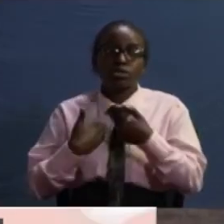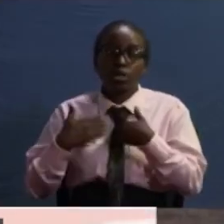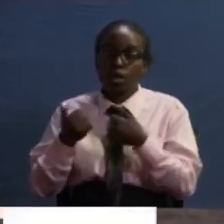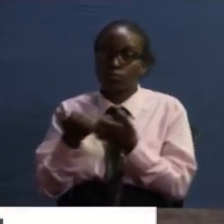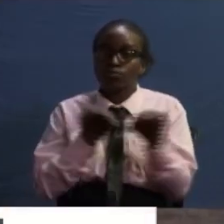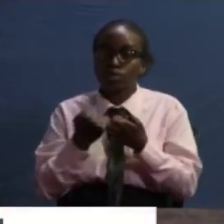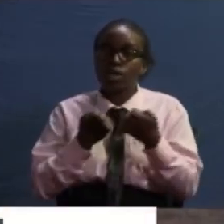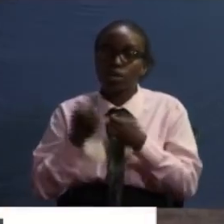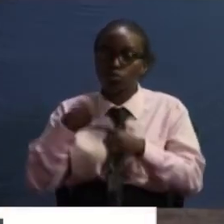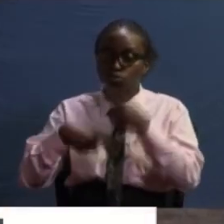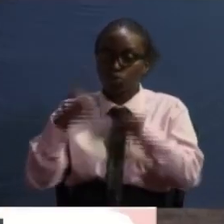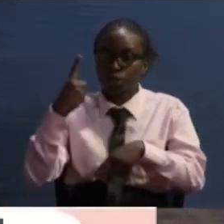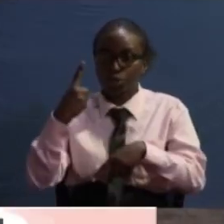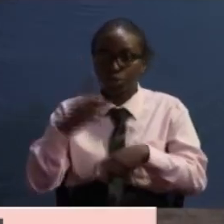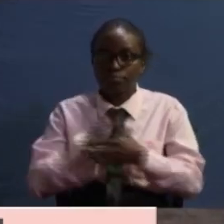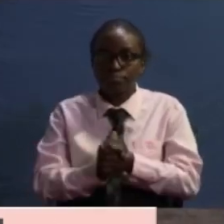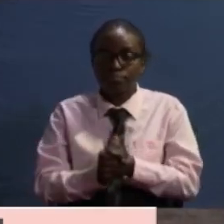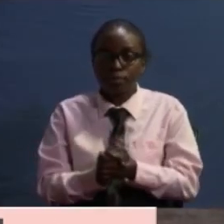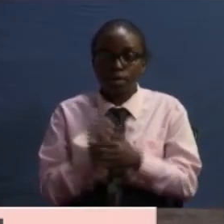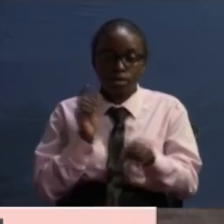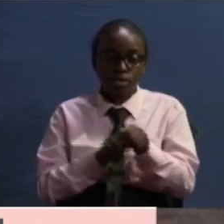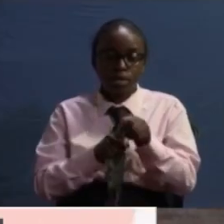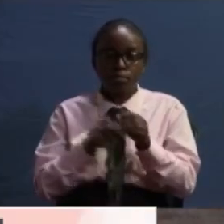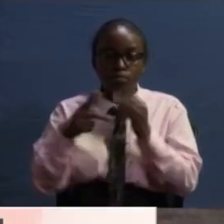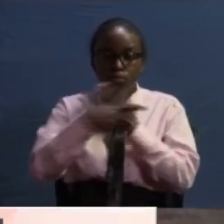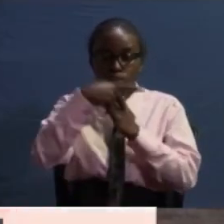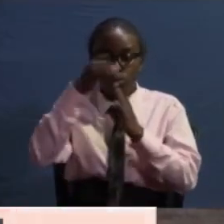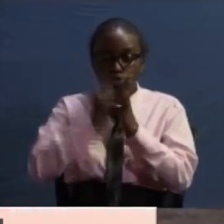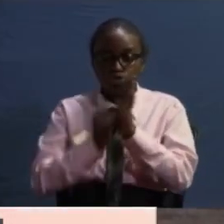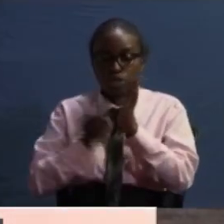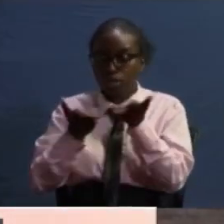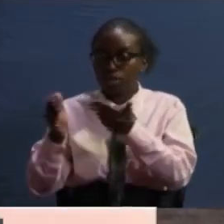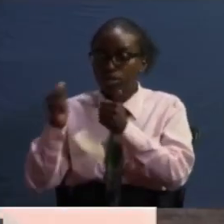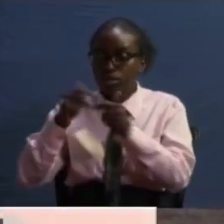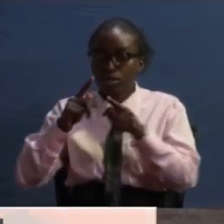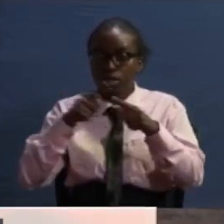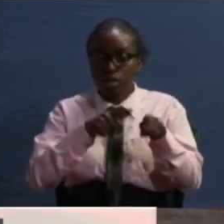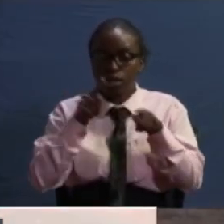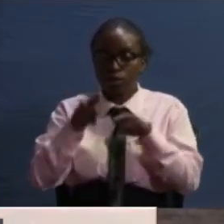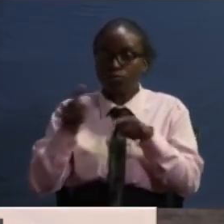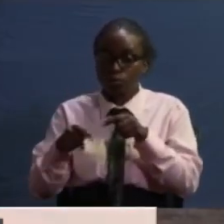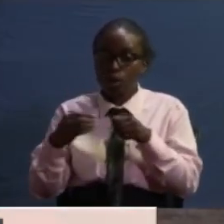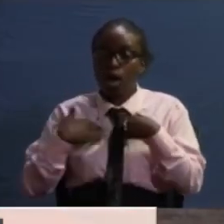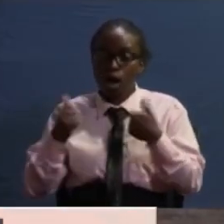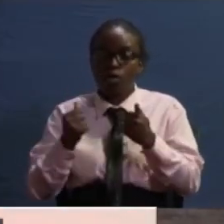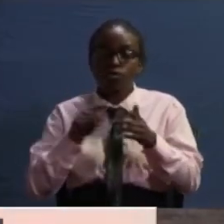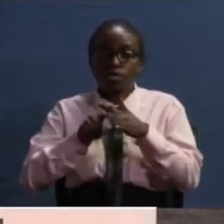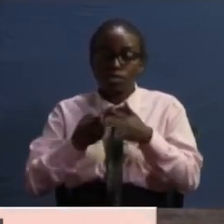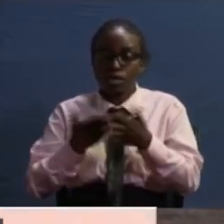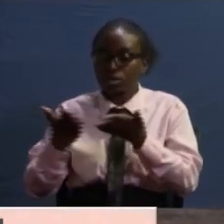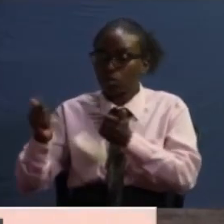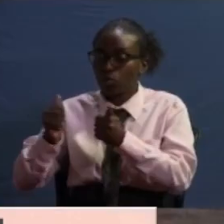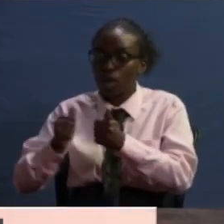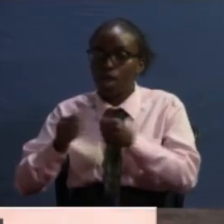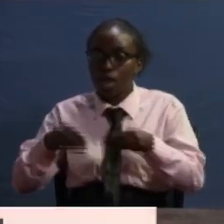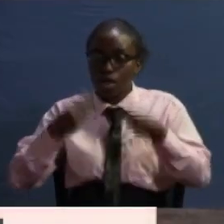succeed. This project therefore was started with a goal to promote